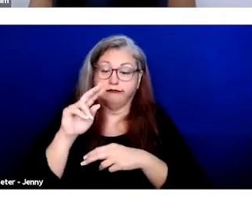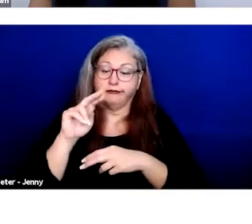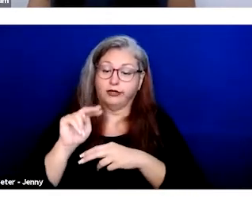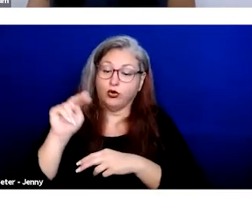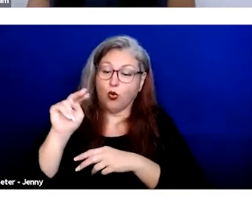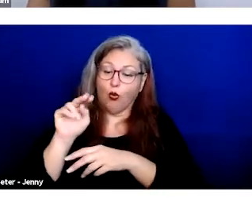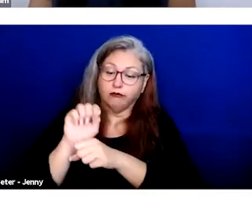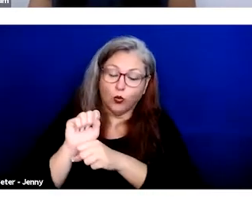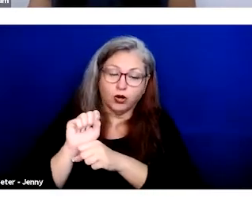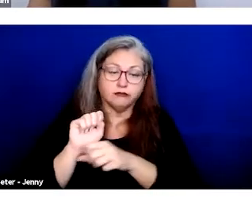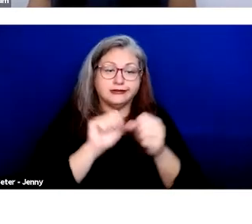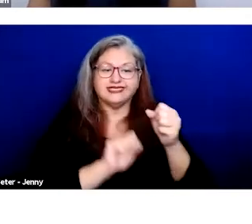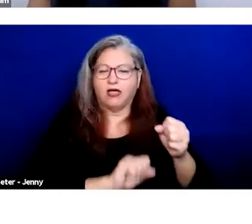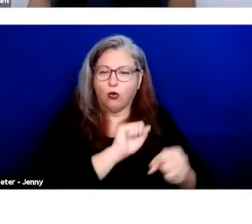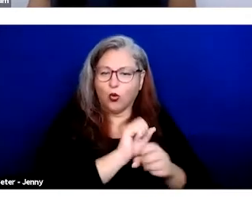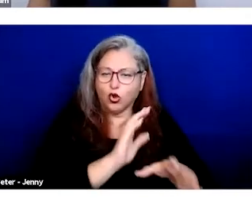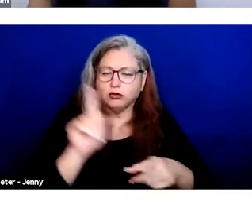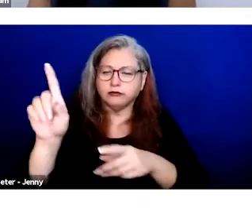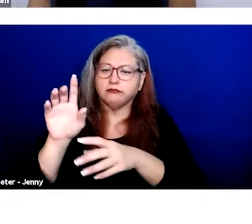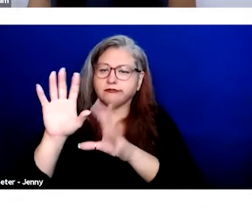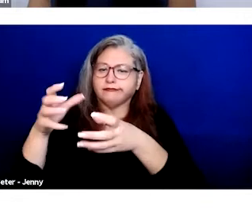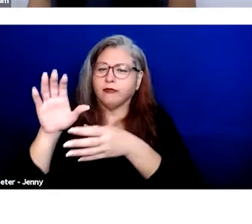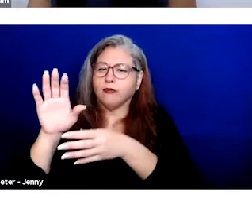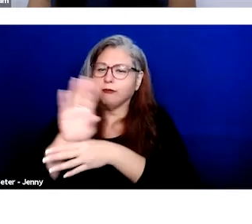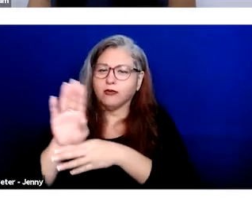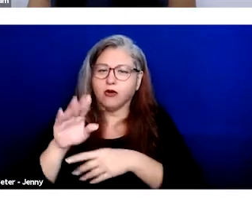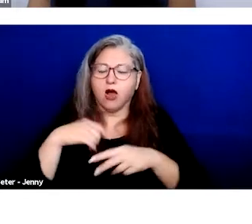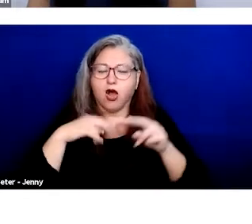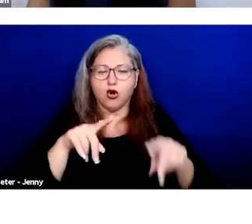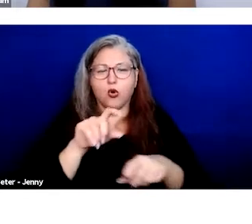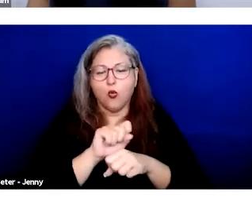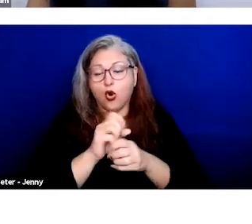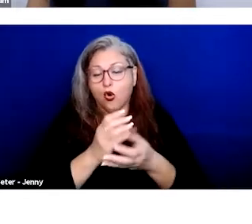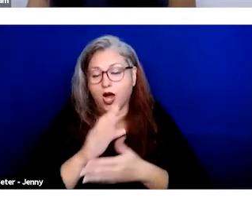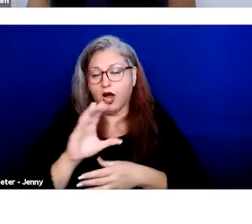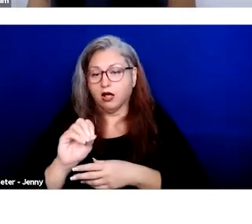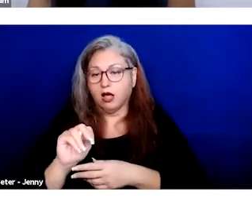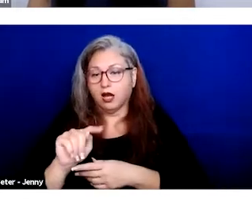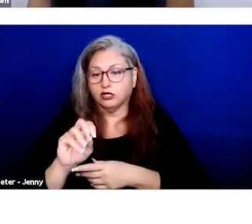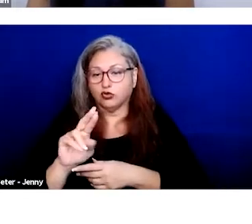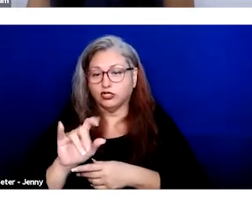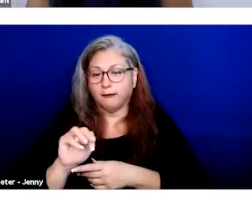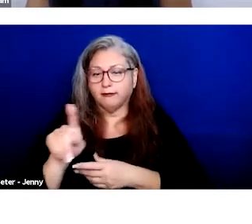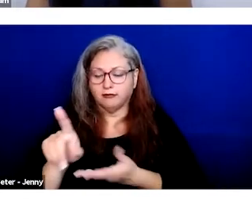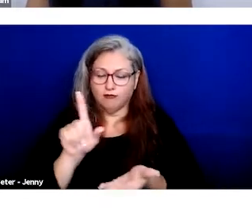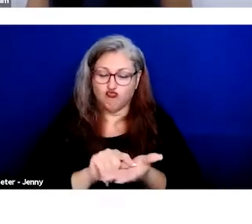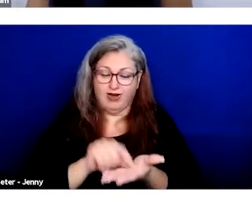workers, I turn to a study by the Worker Rights Consortium that was published in